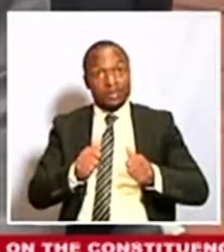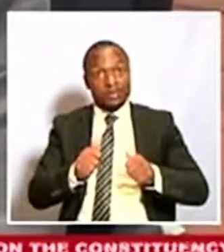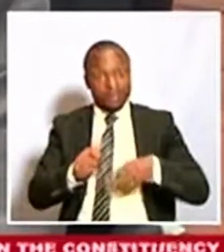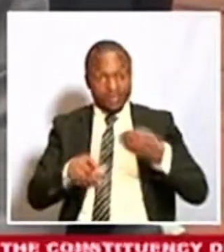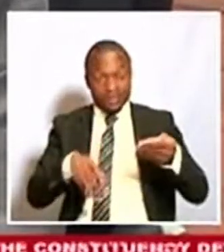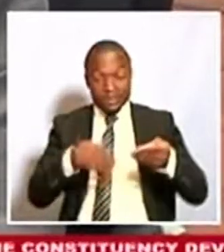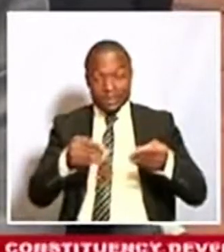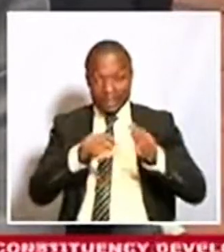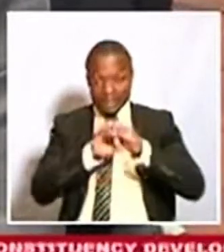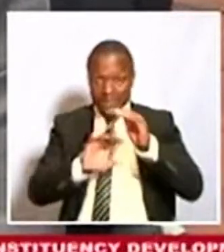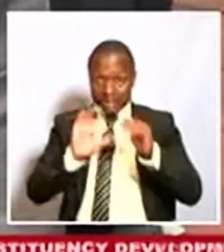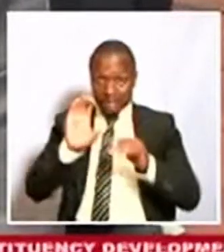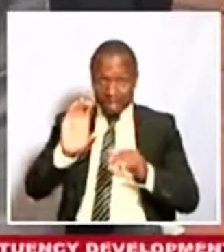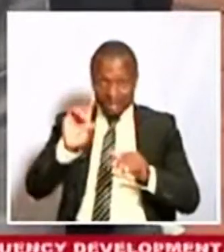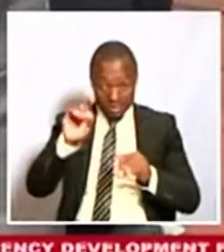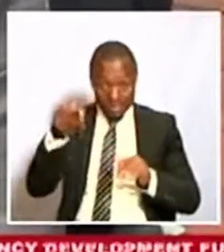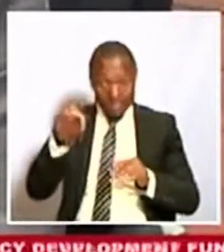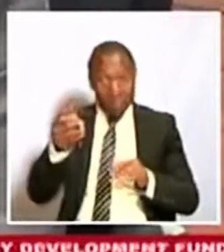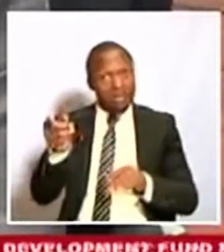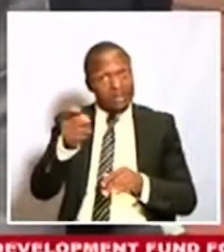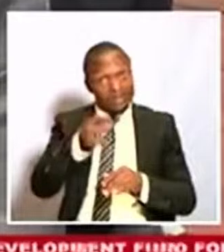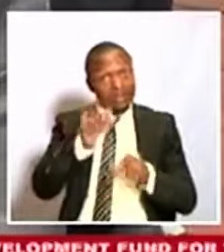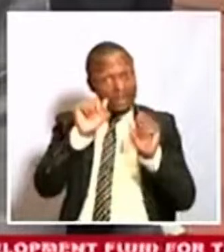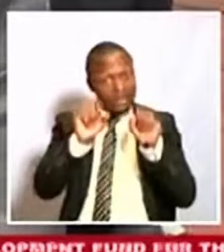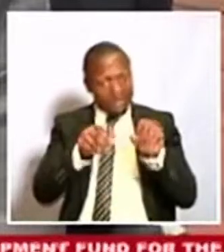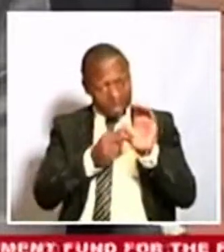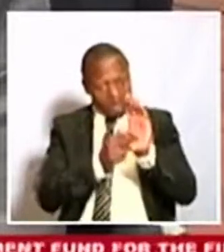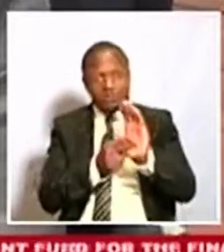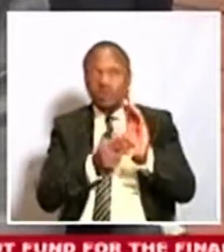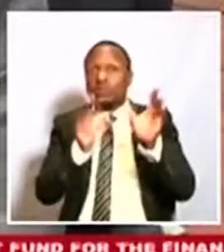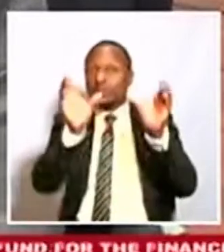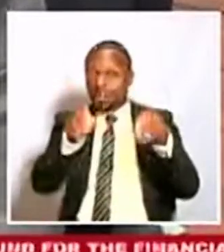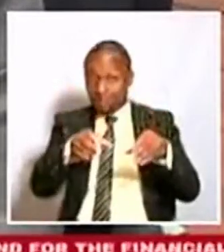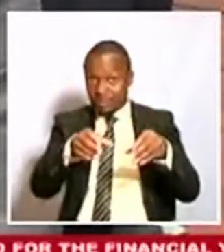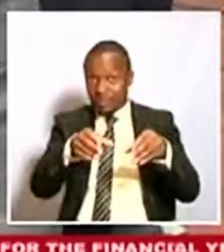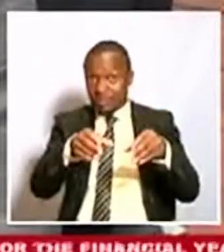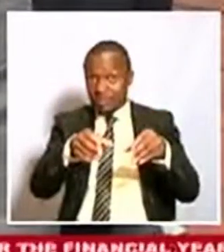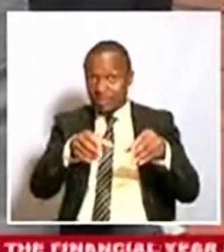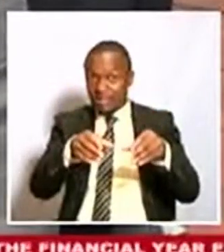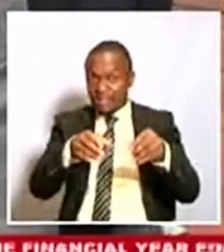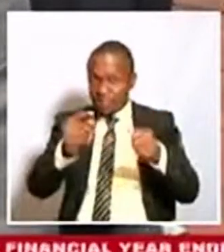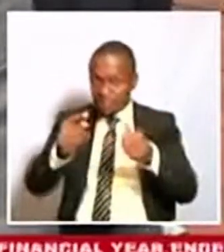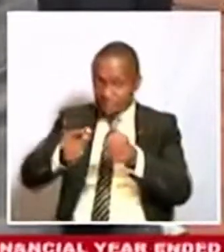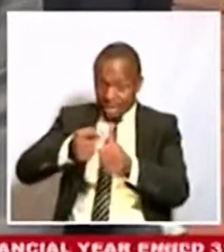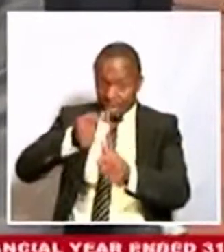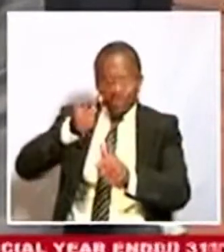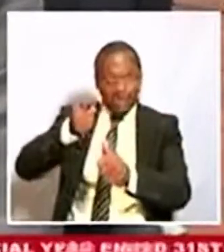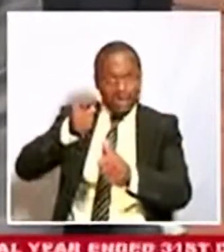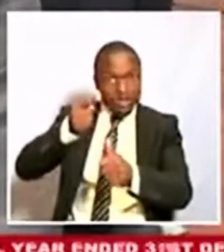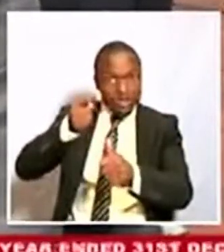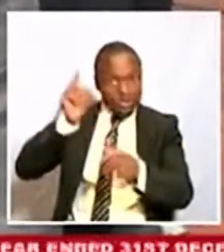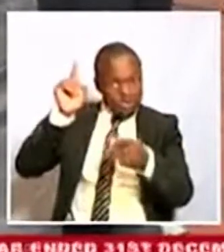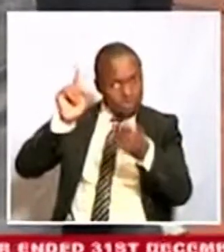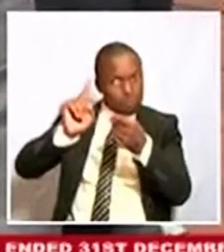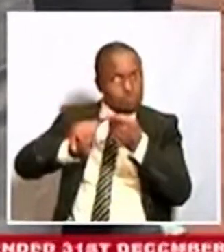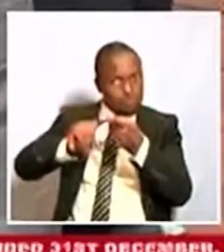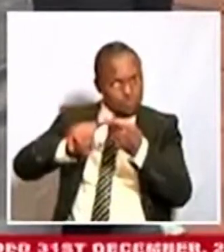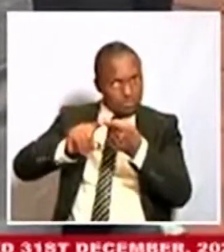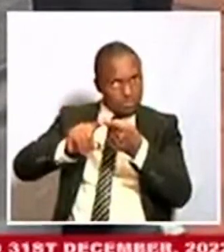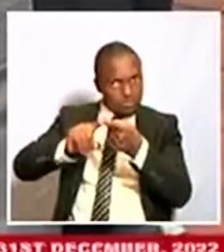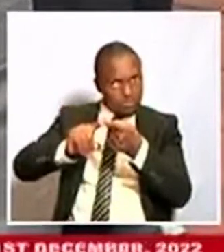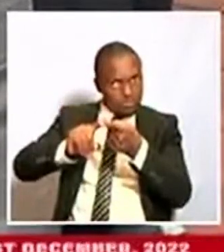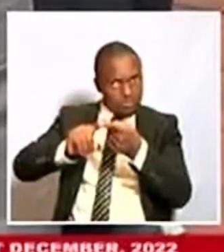for? And are you able to show this committee that from April